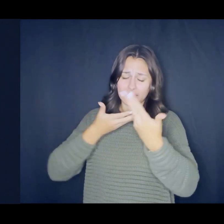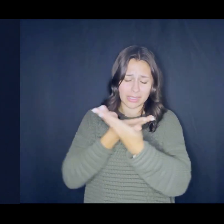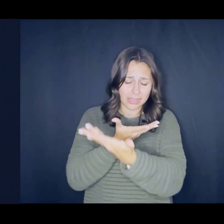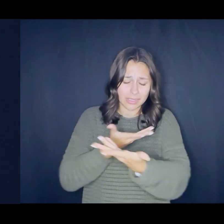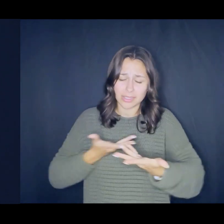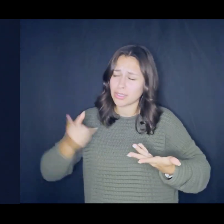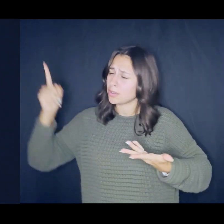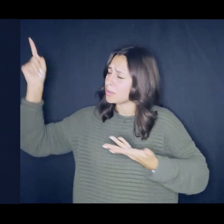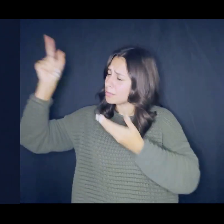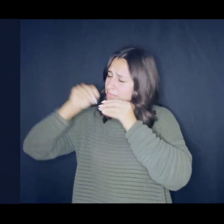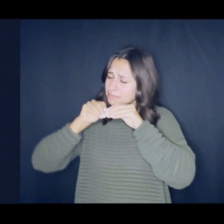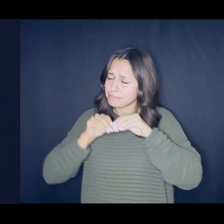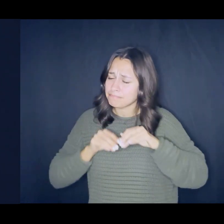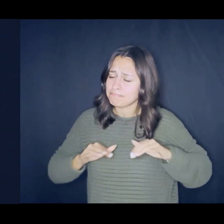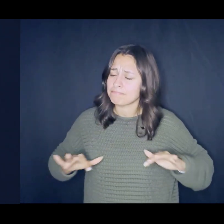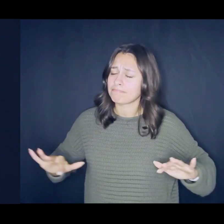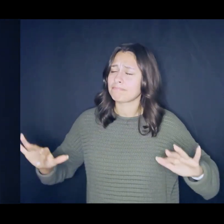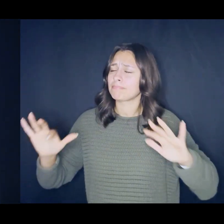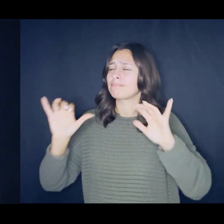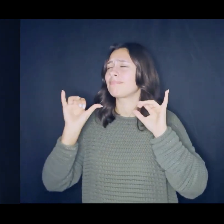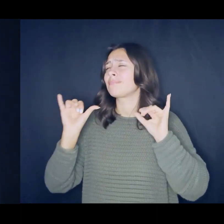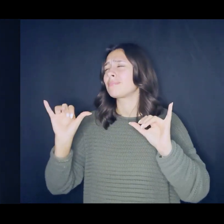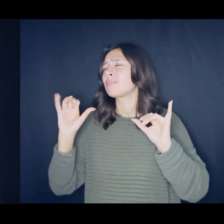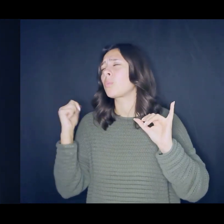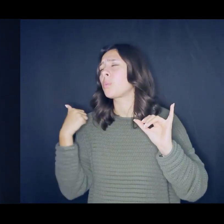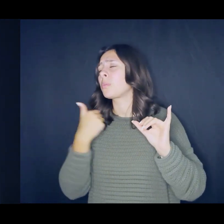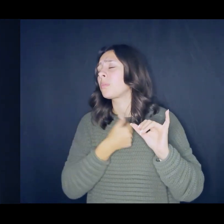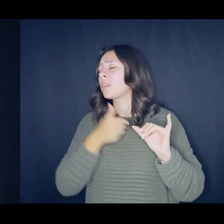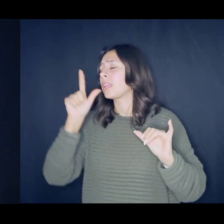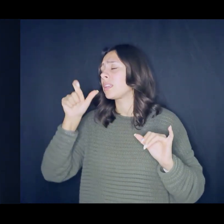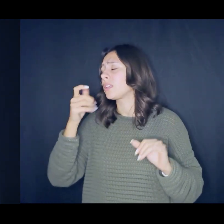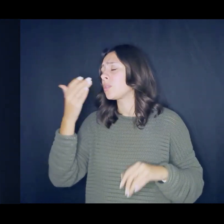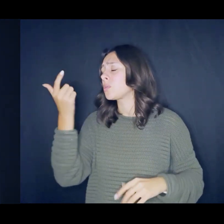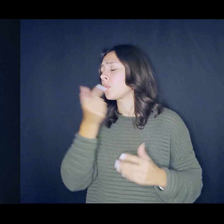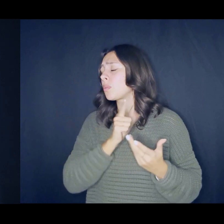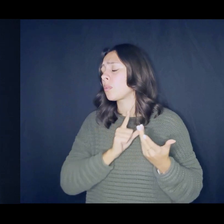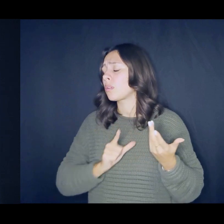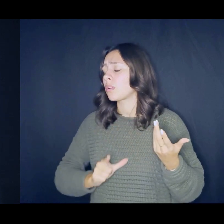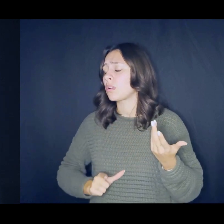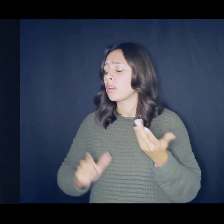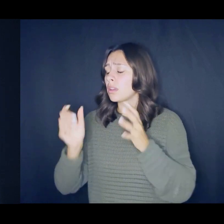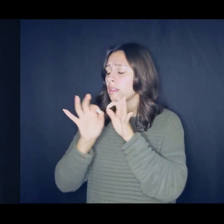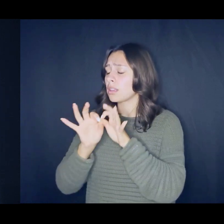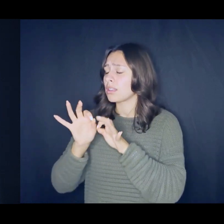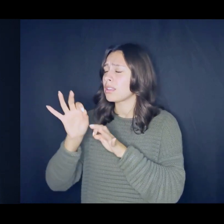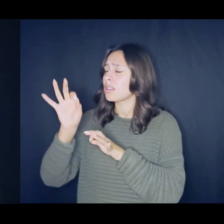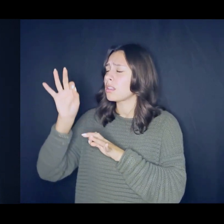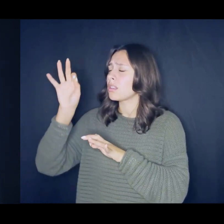I